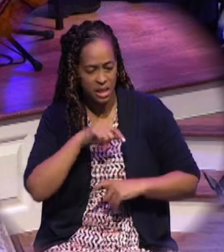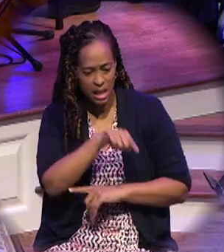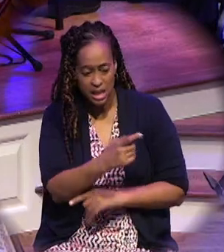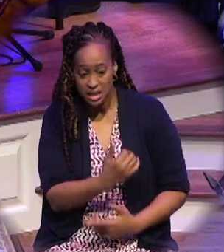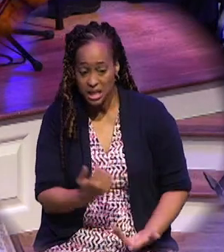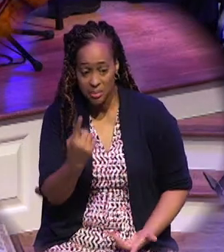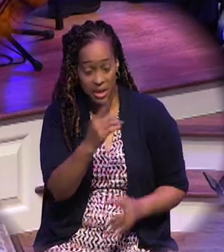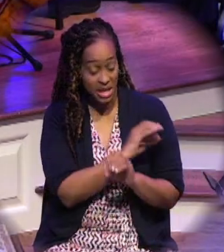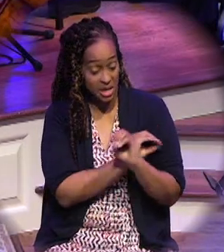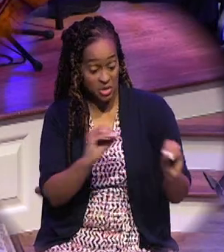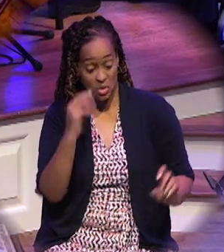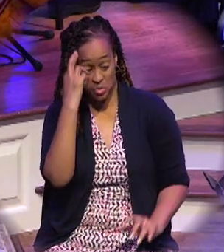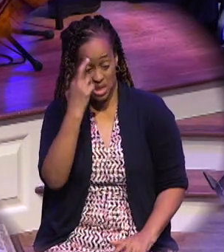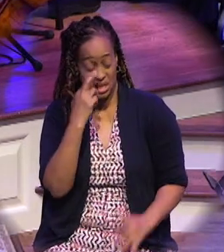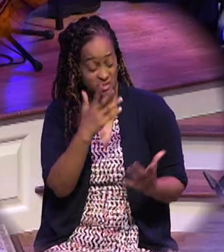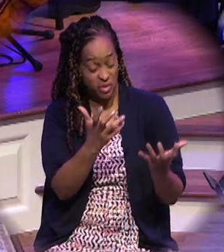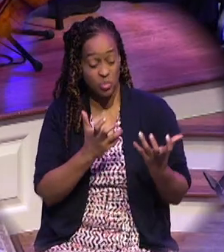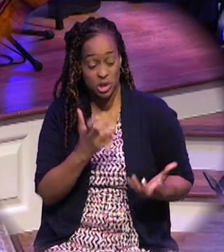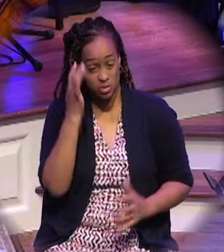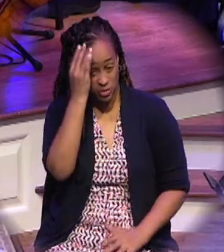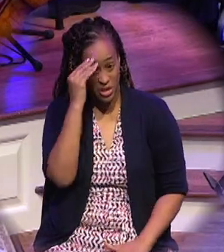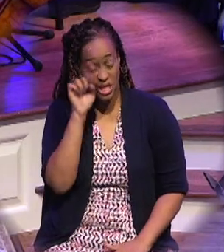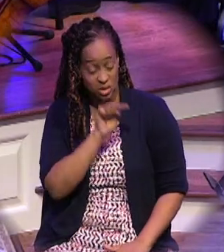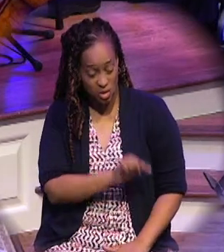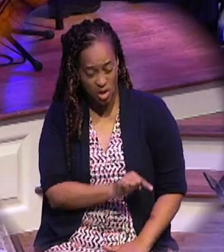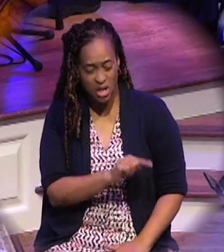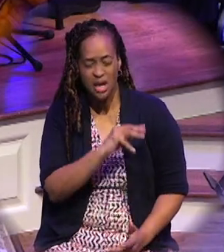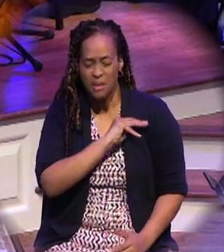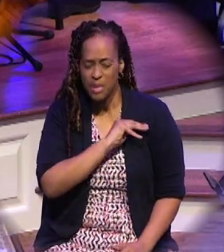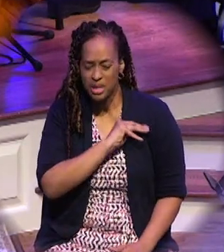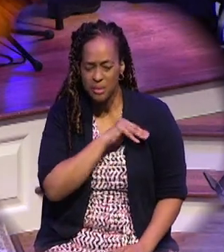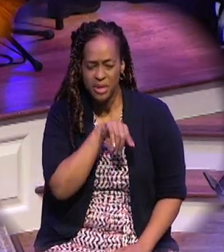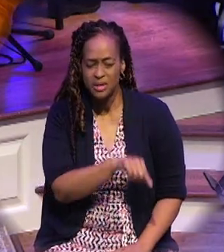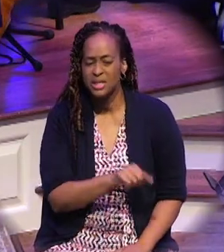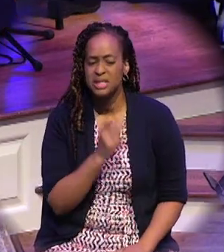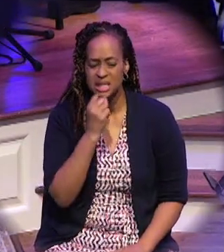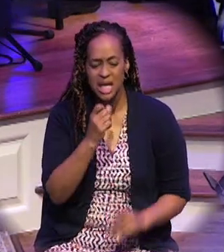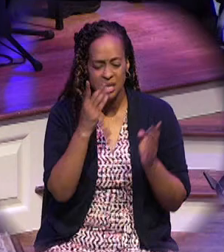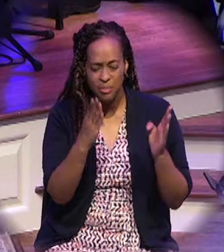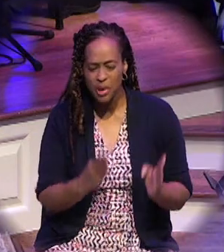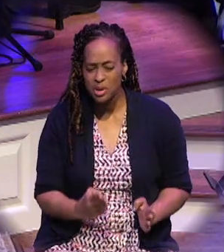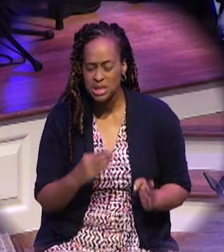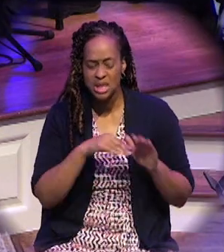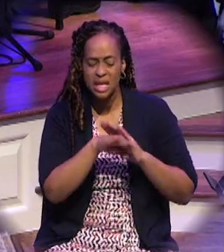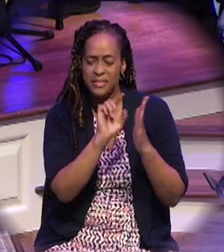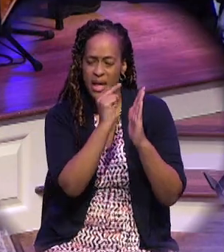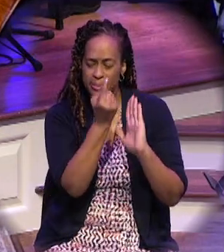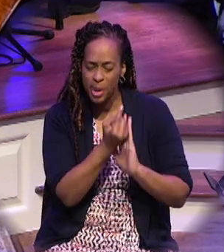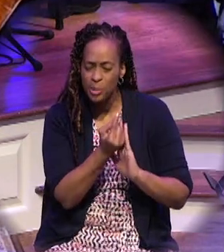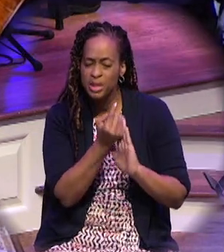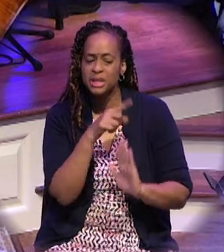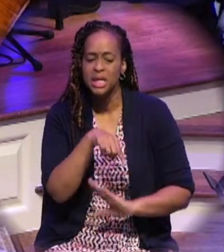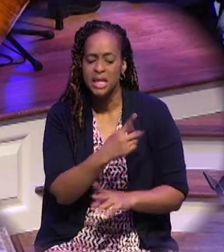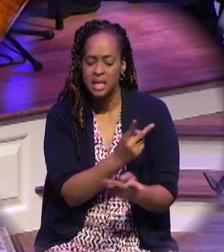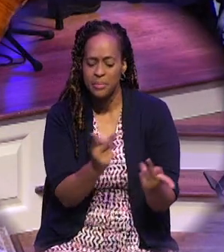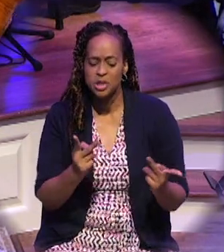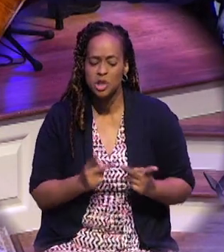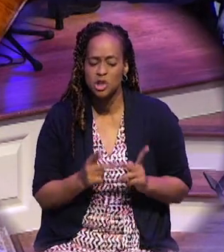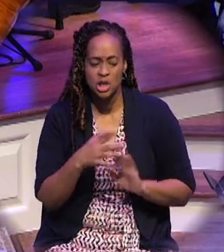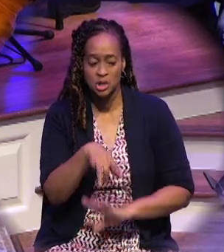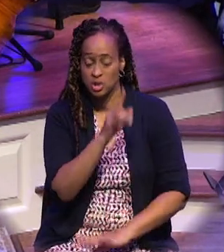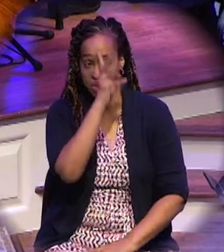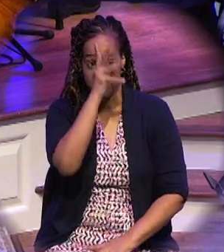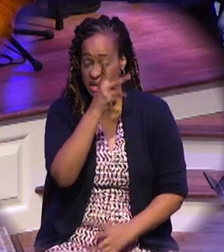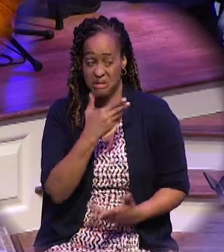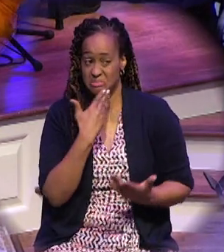had no reason for wishful thinking, it was her. Mary Magdalene is not a person who in that moment is in a position to make up